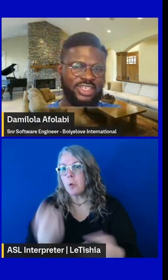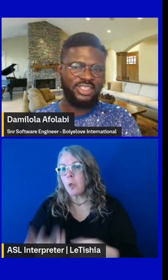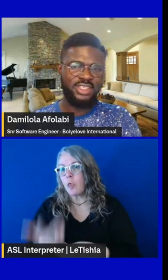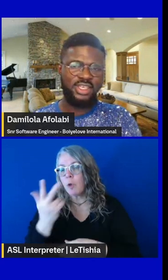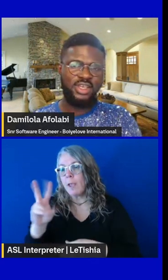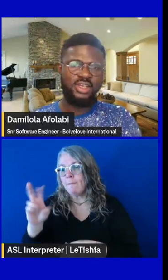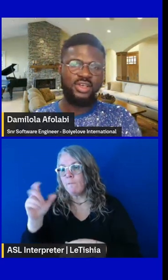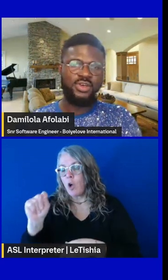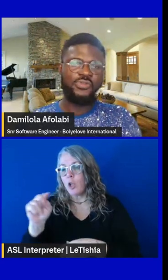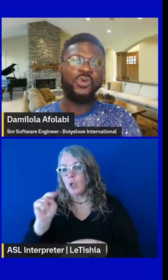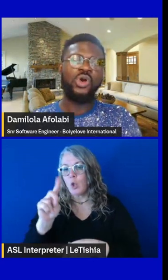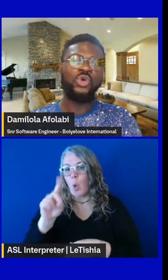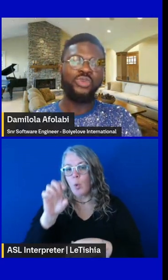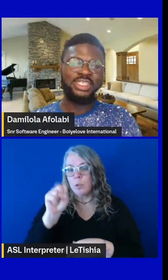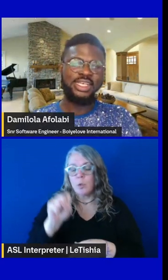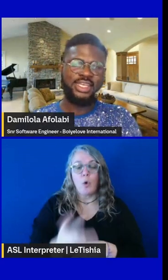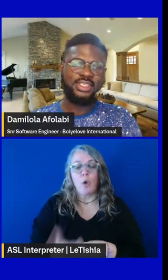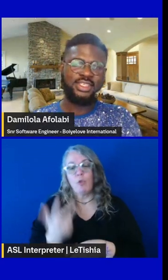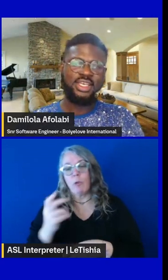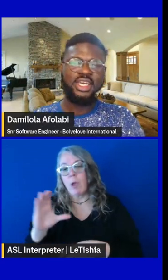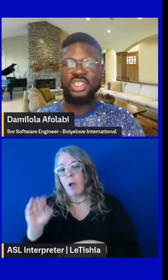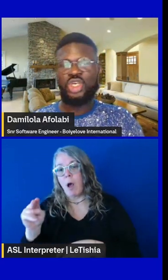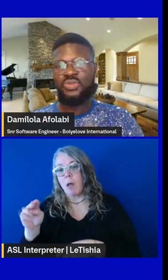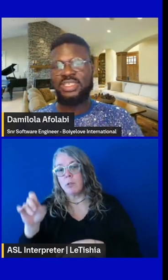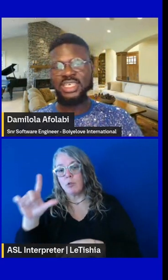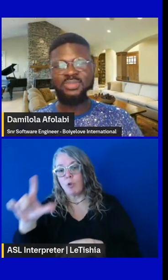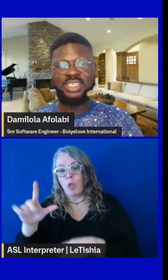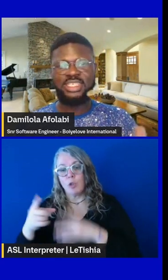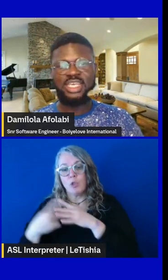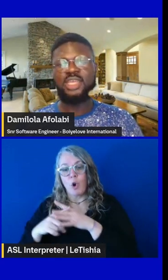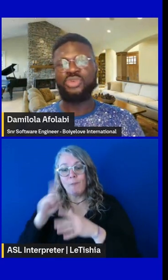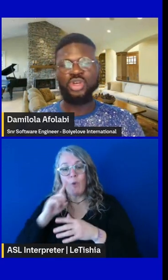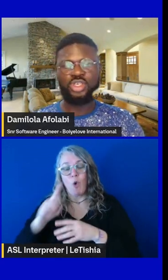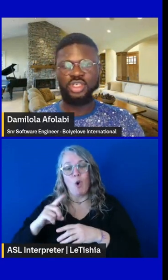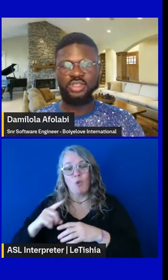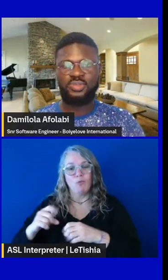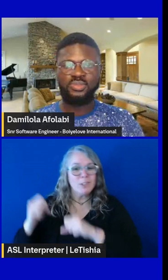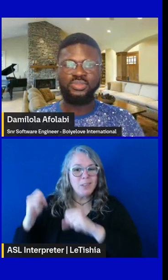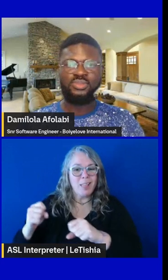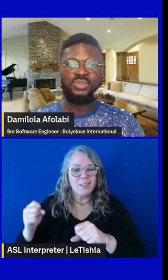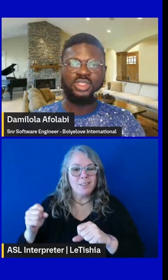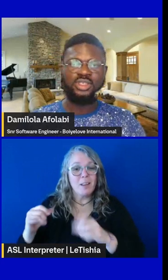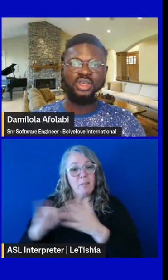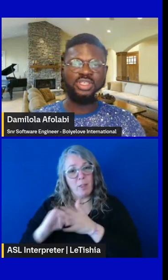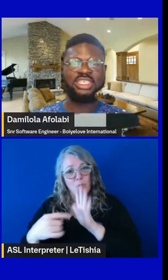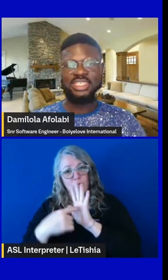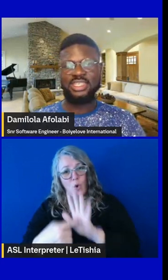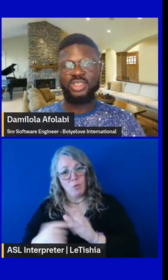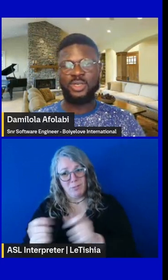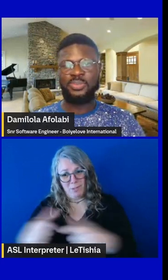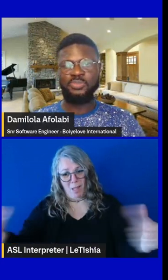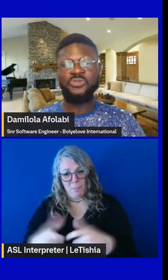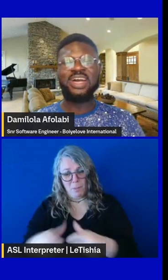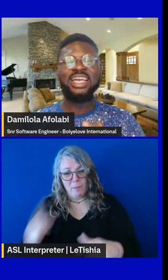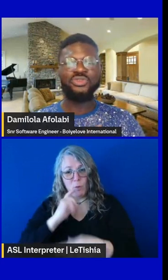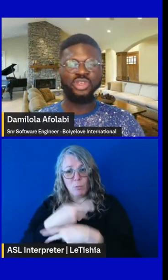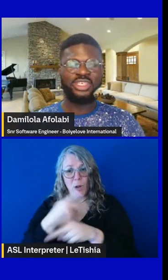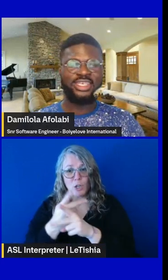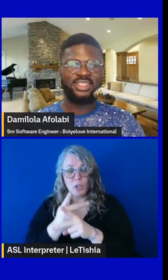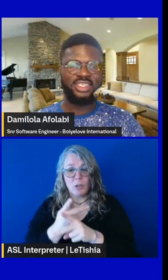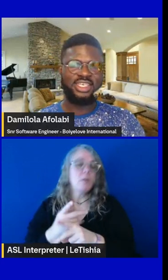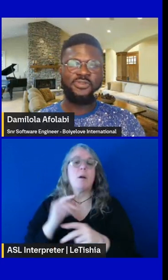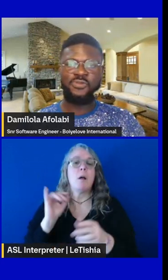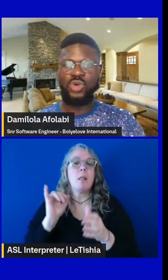Consul servers for resilience, ensuring scalability in production. Now, this setup